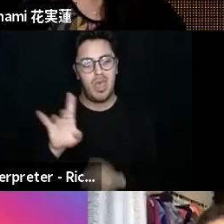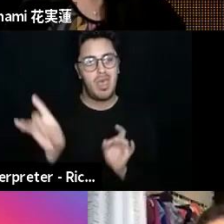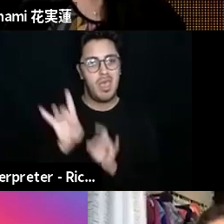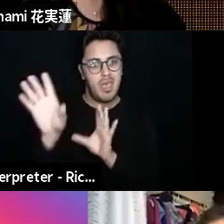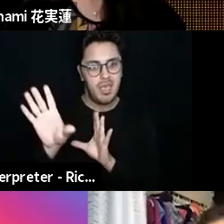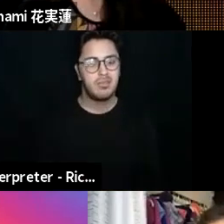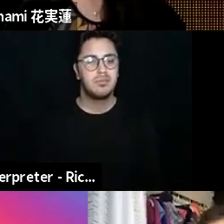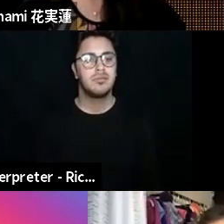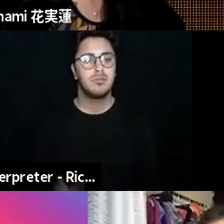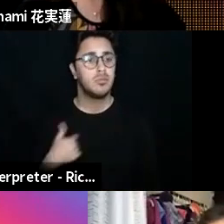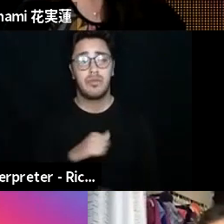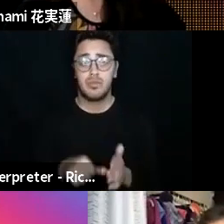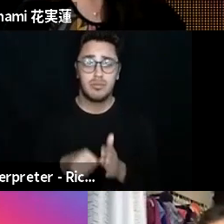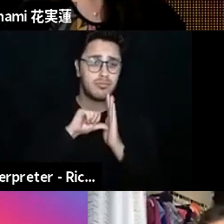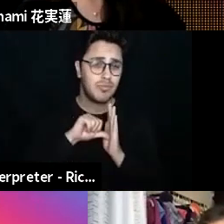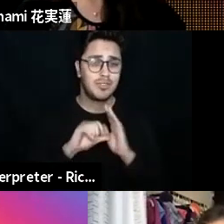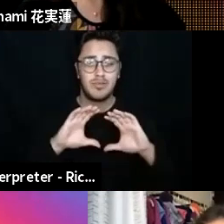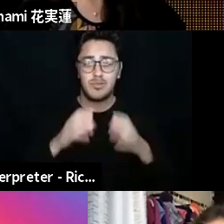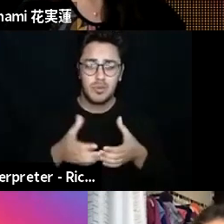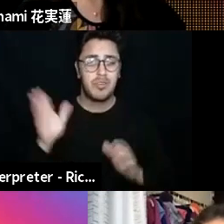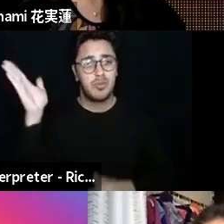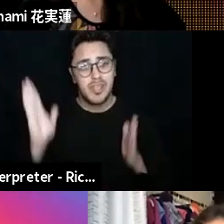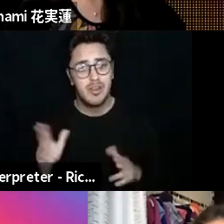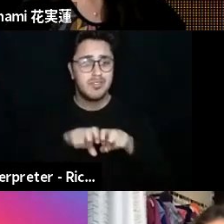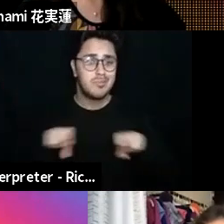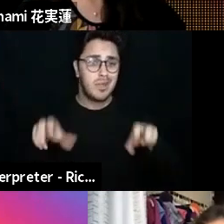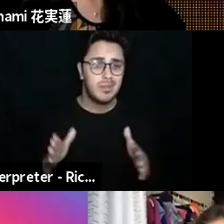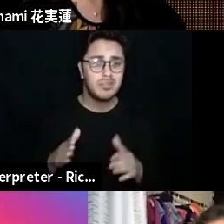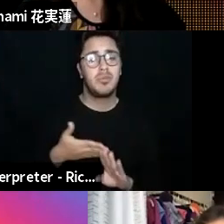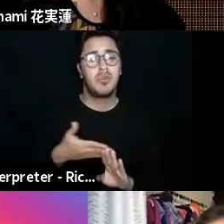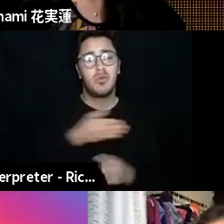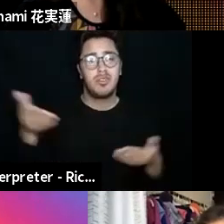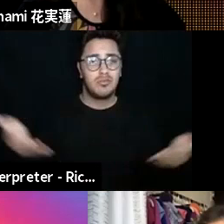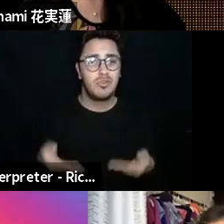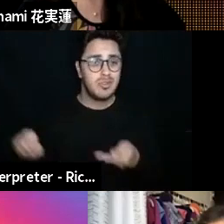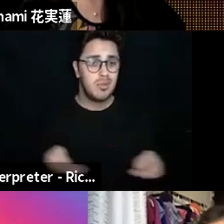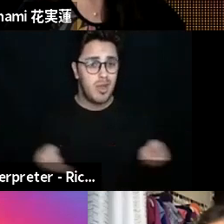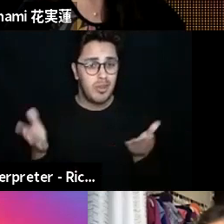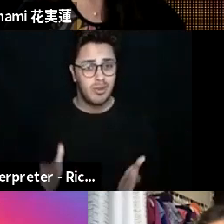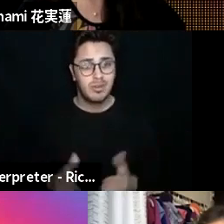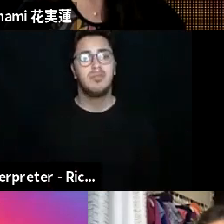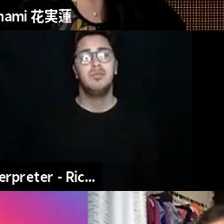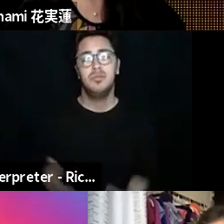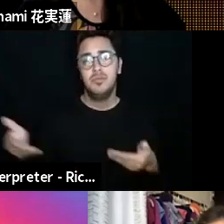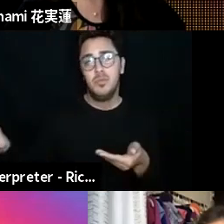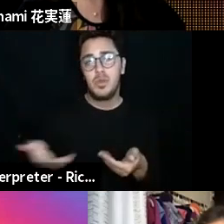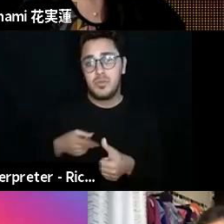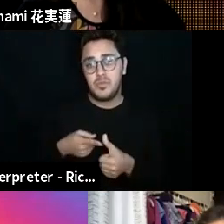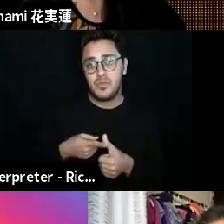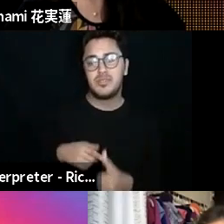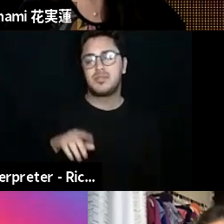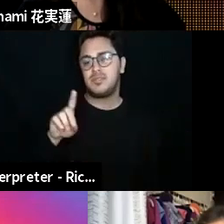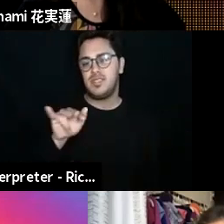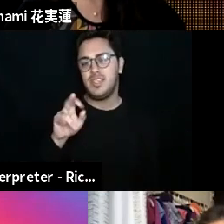really impressive group of presenters and panelists today, but before I introduce our moderator, I just want to welcome our National Executive Director, David